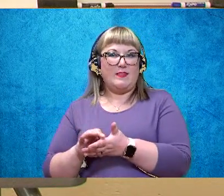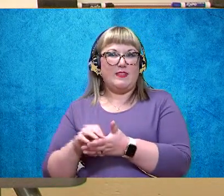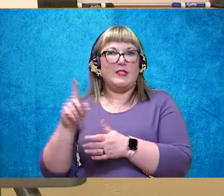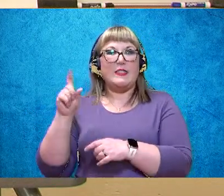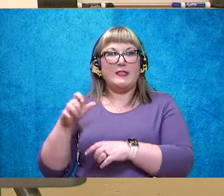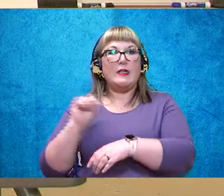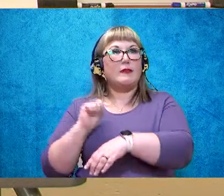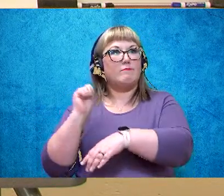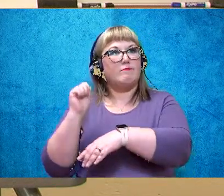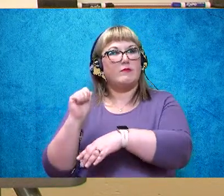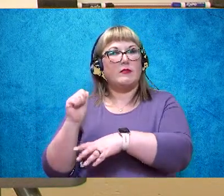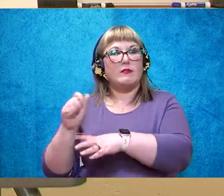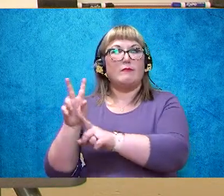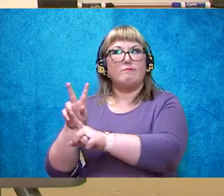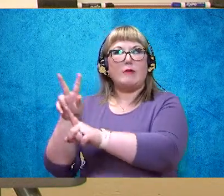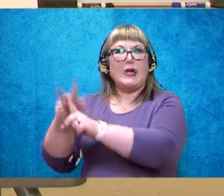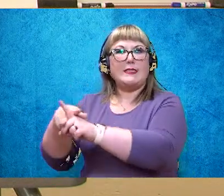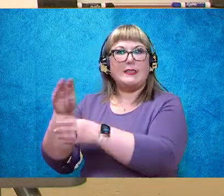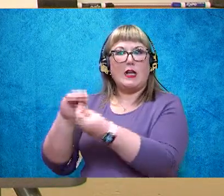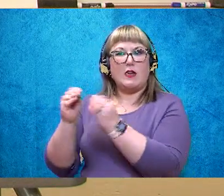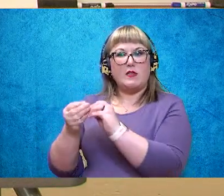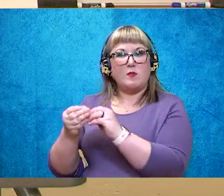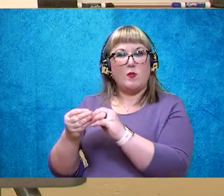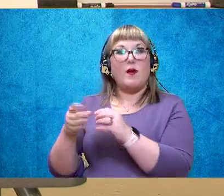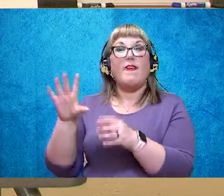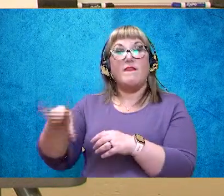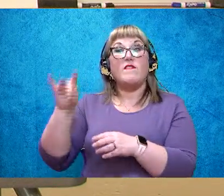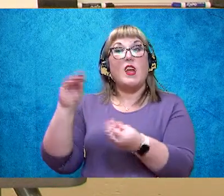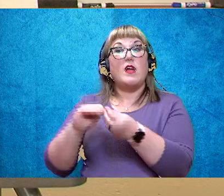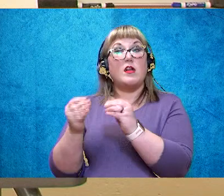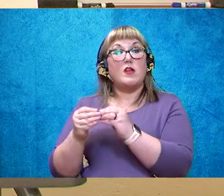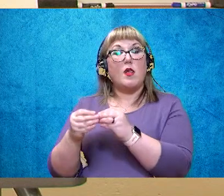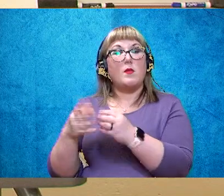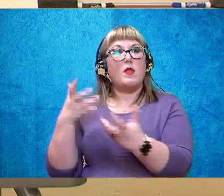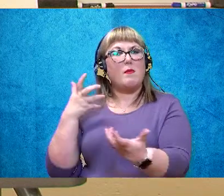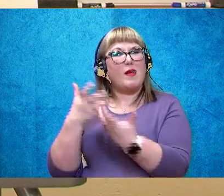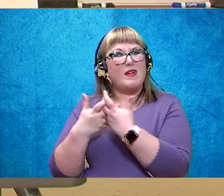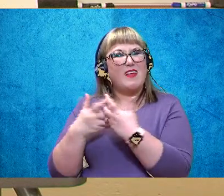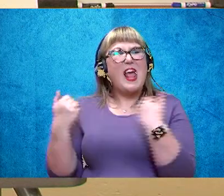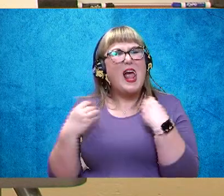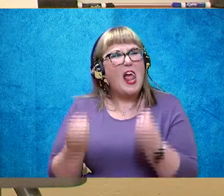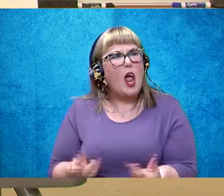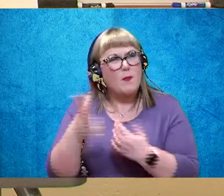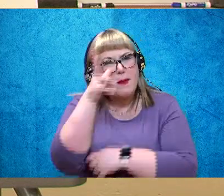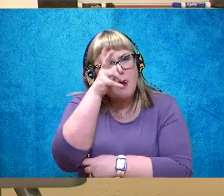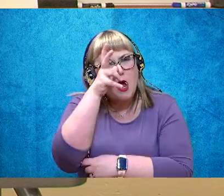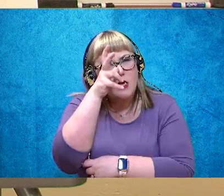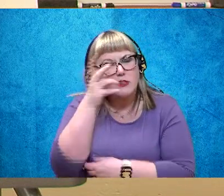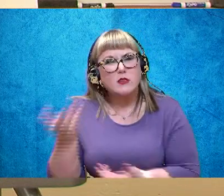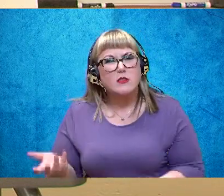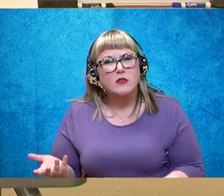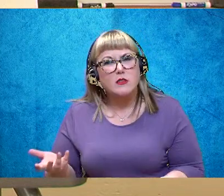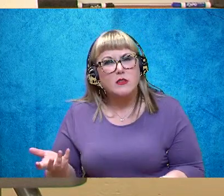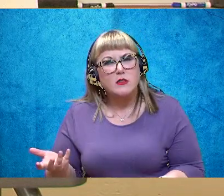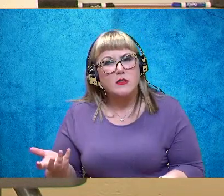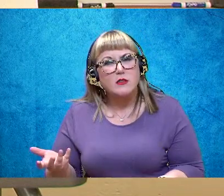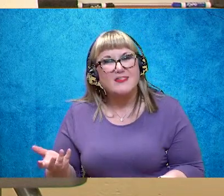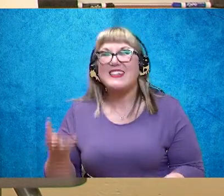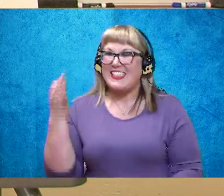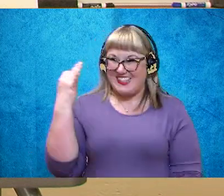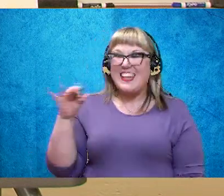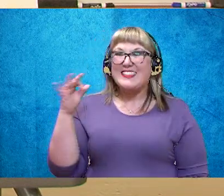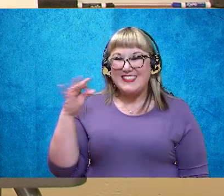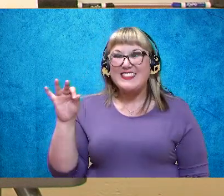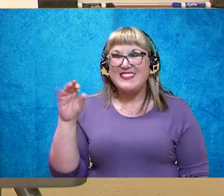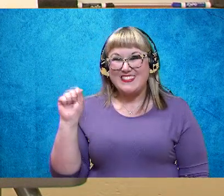a number or find the number that matches that collection. So how many bugs did we say we had? That's right, we